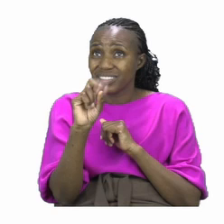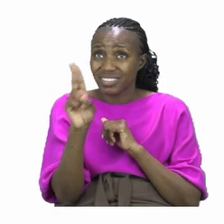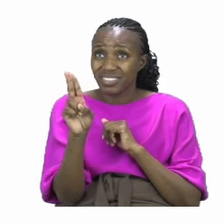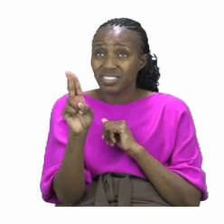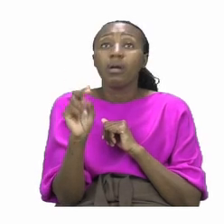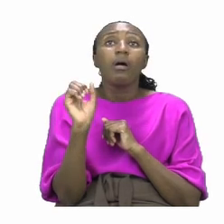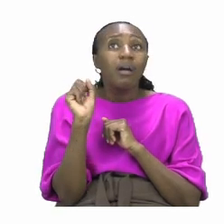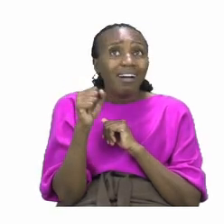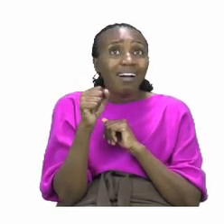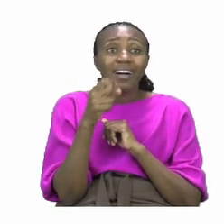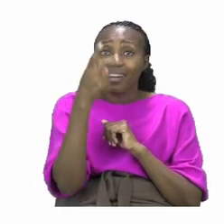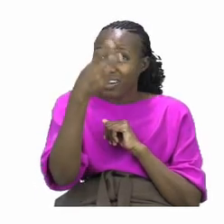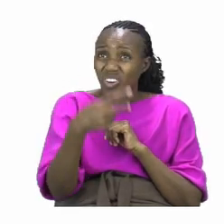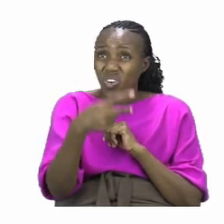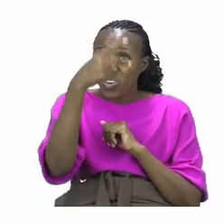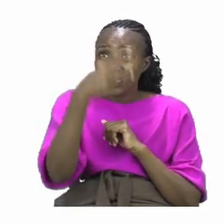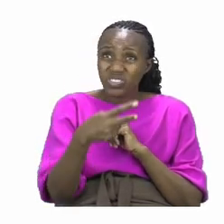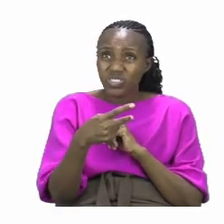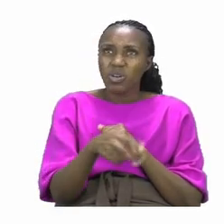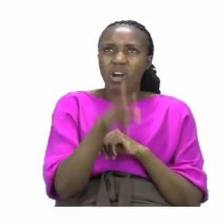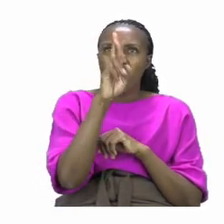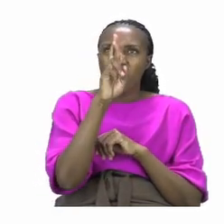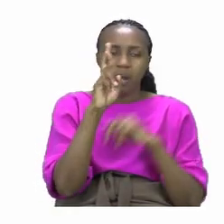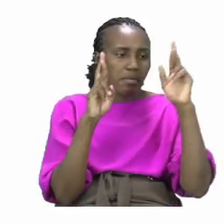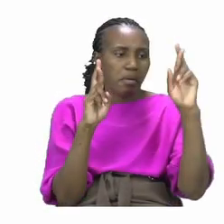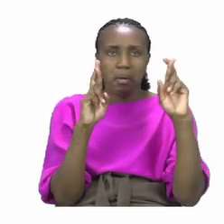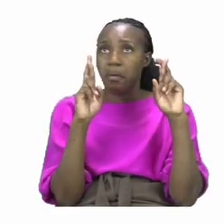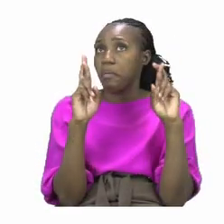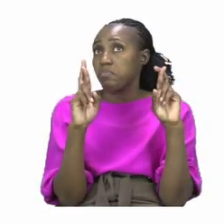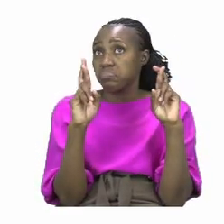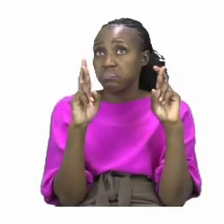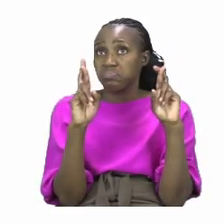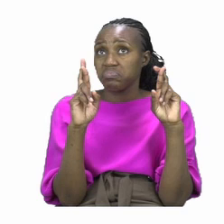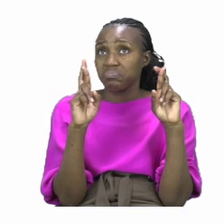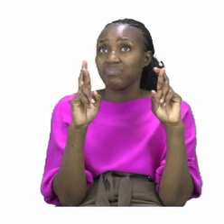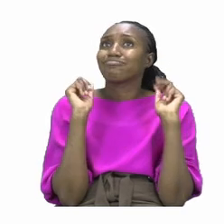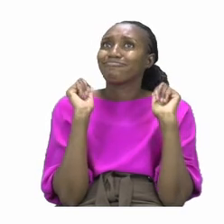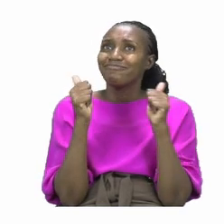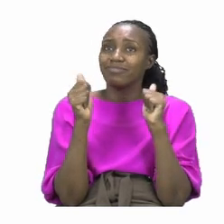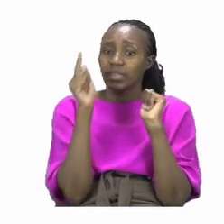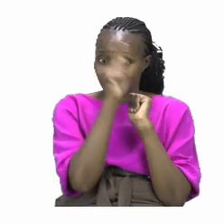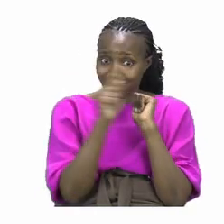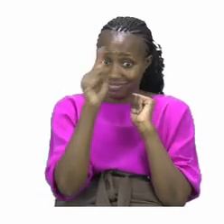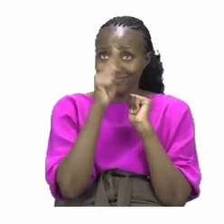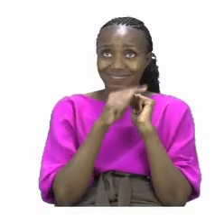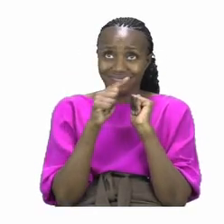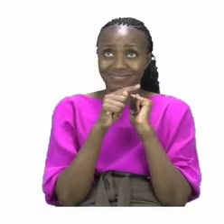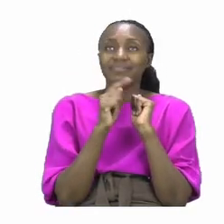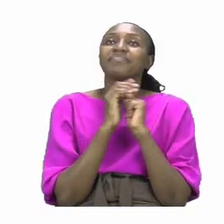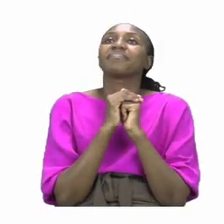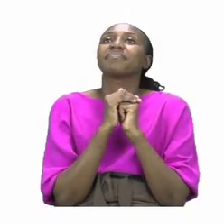Roots. Yes, they do have the same beginning sound. Well done, everyone. So that